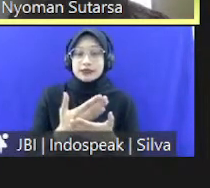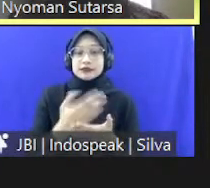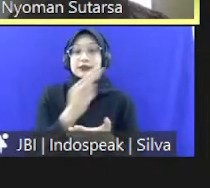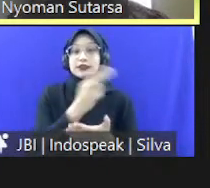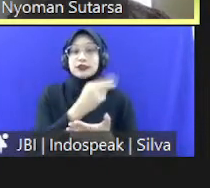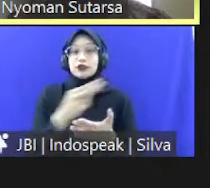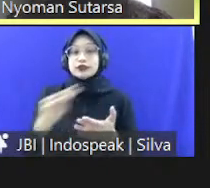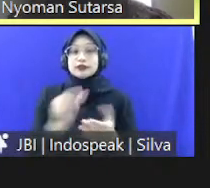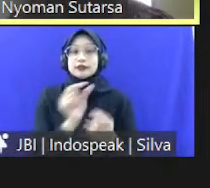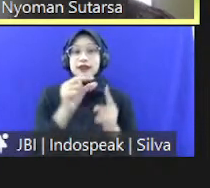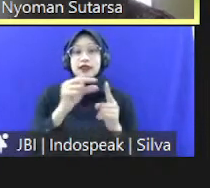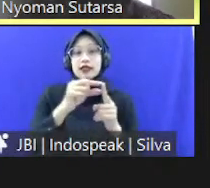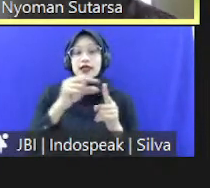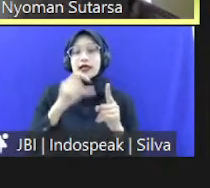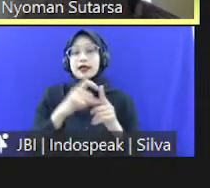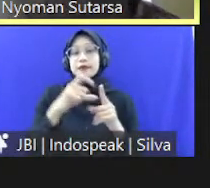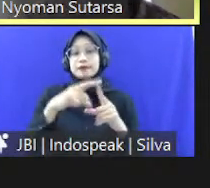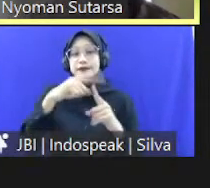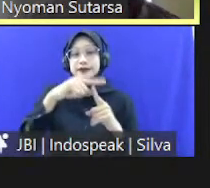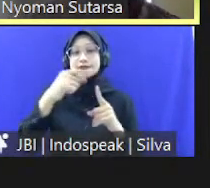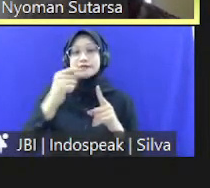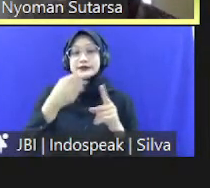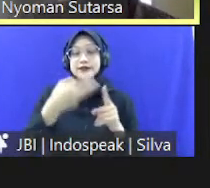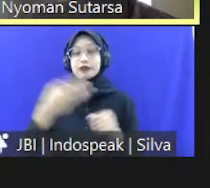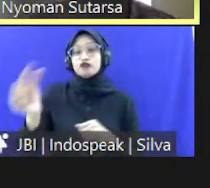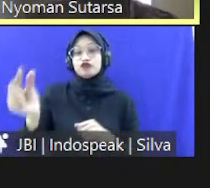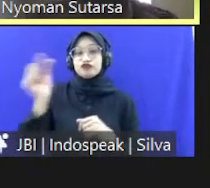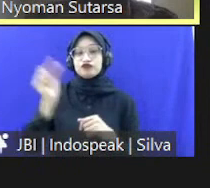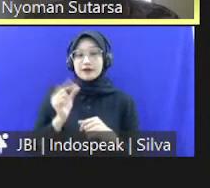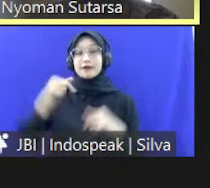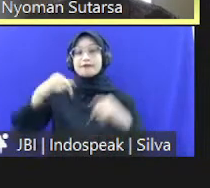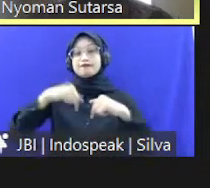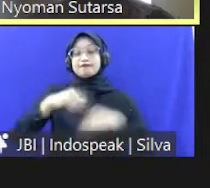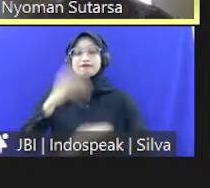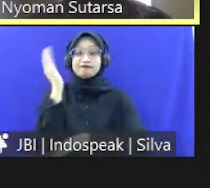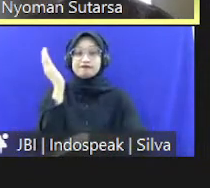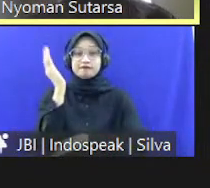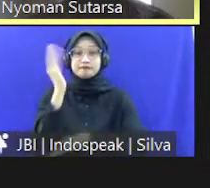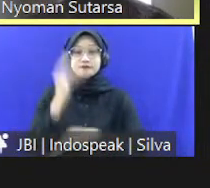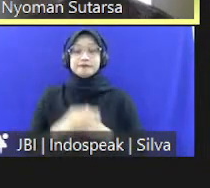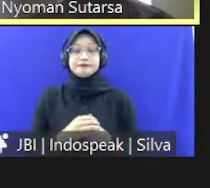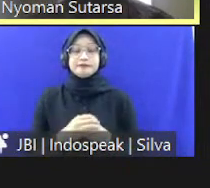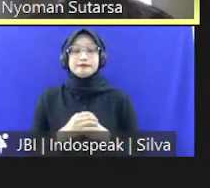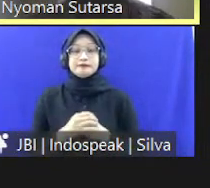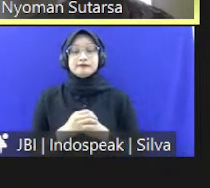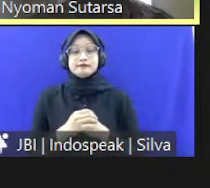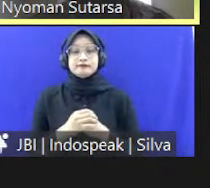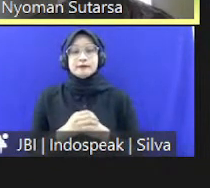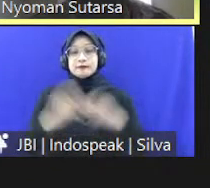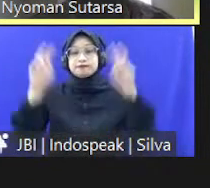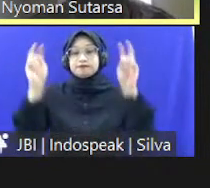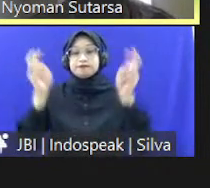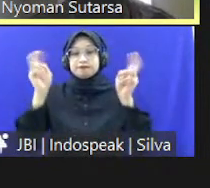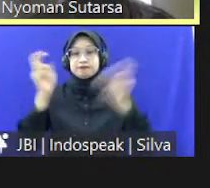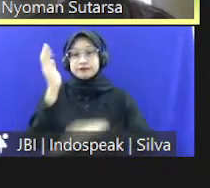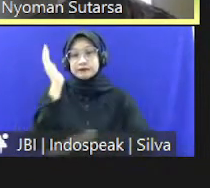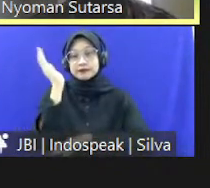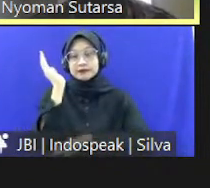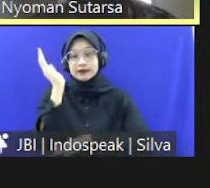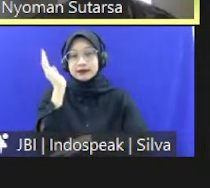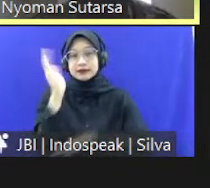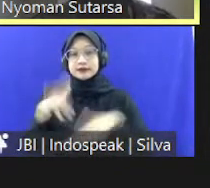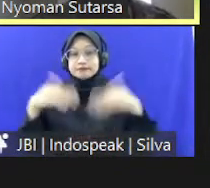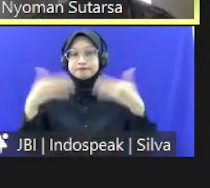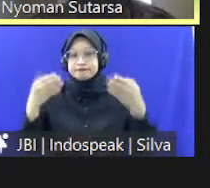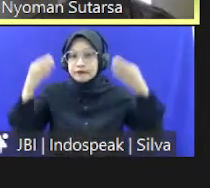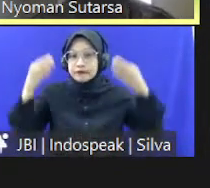this particular panel. So my talk this afternoon is basically will concentrate